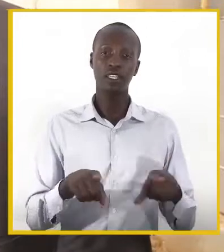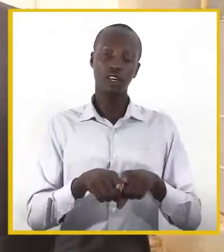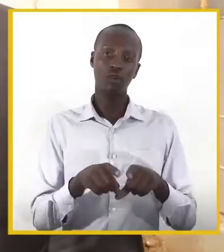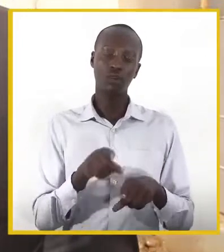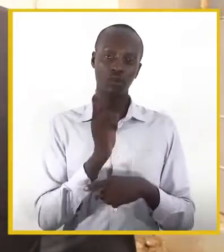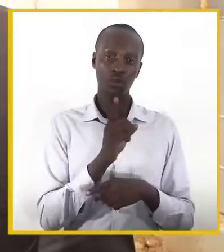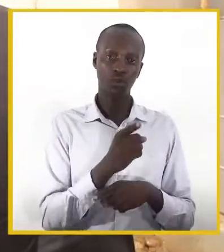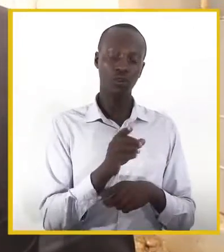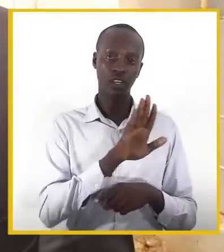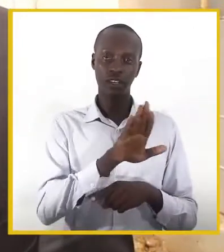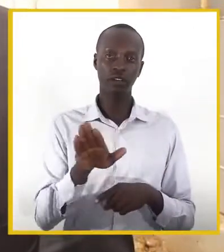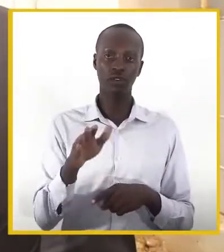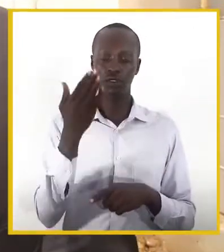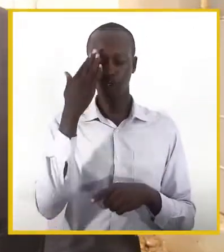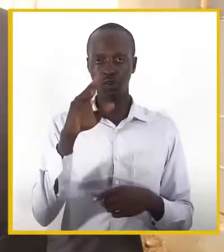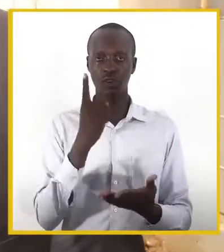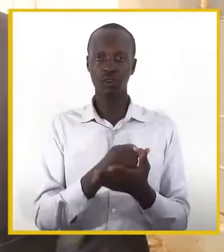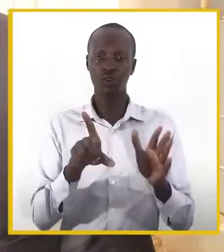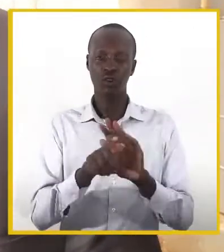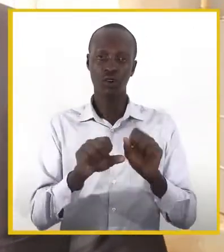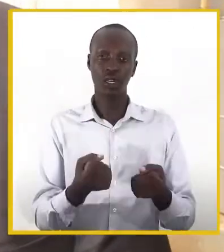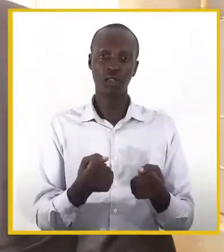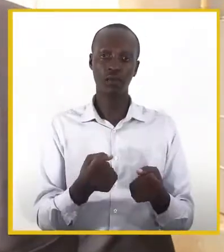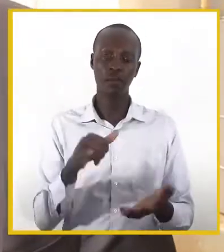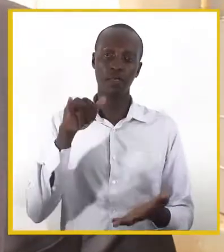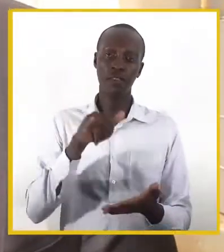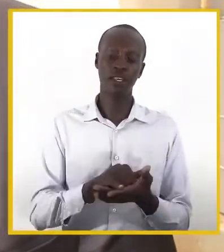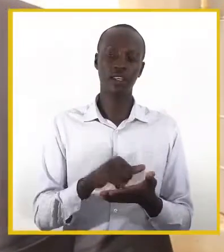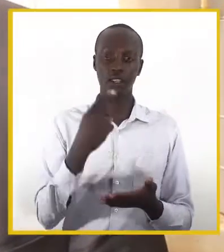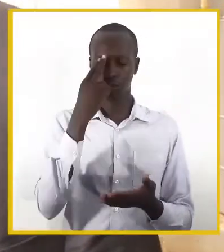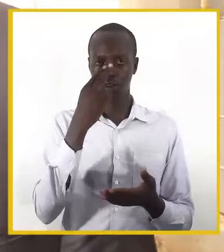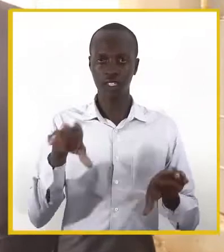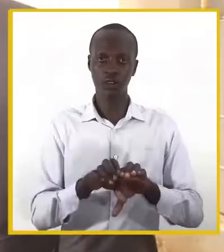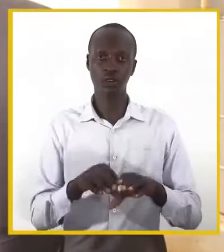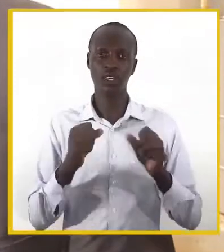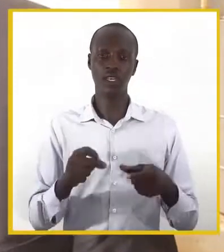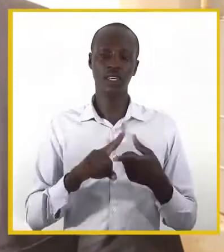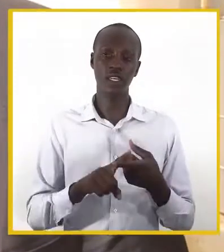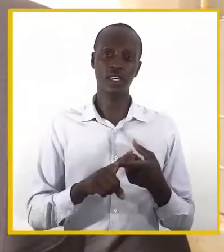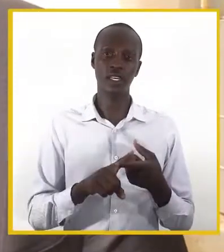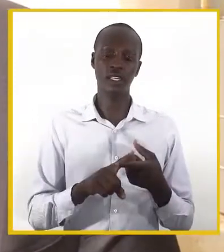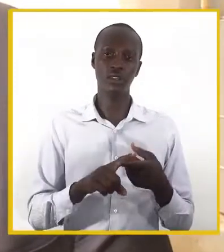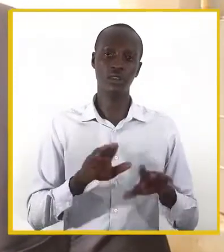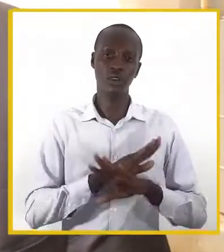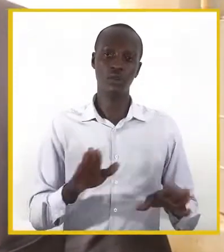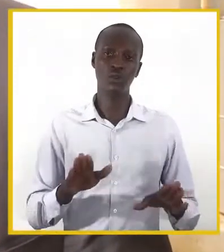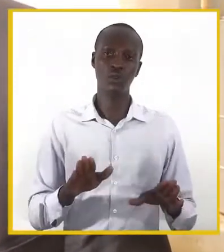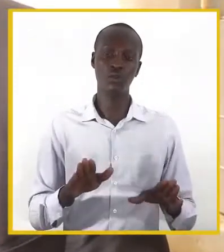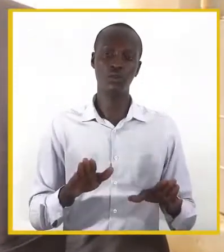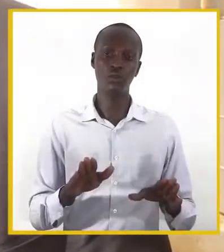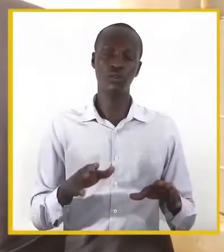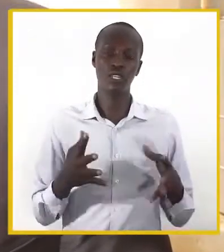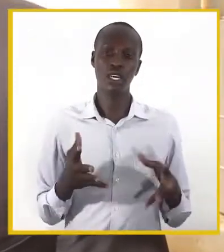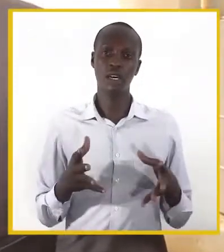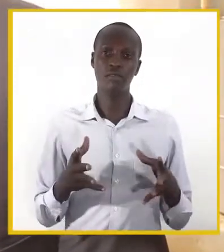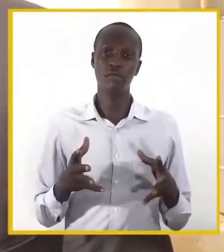warn those who will be criminals that we are firm on the ground and we will not hesitate to carry our